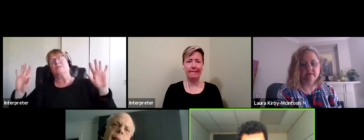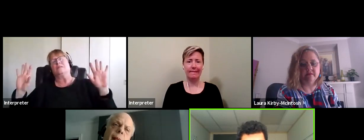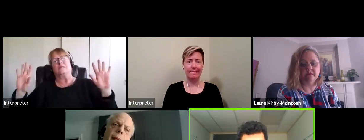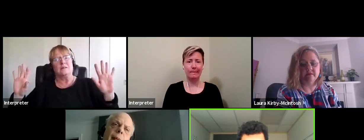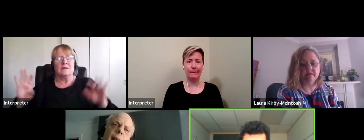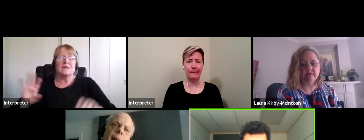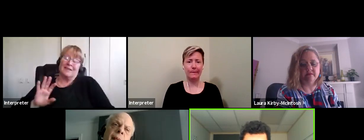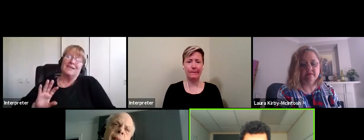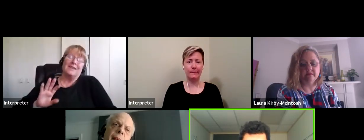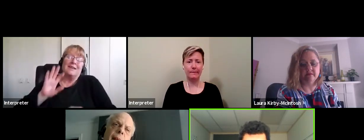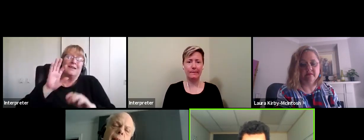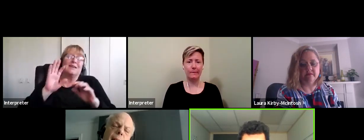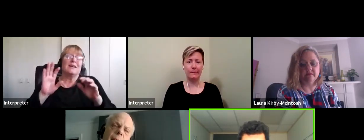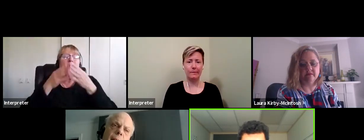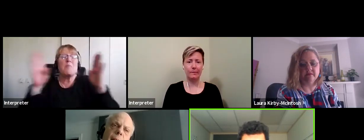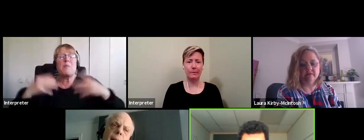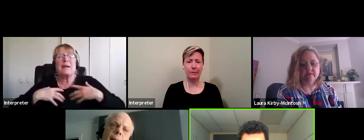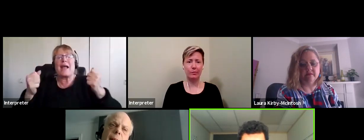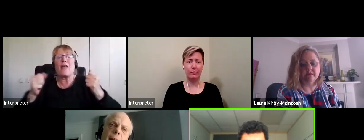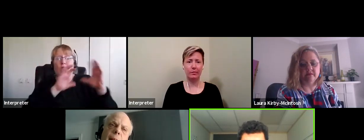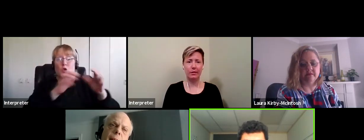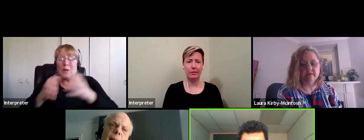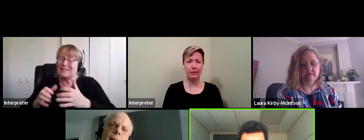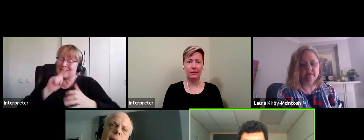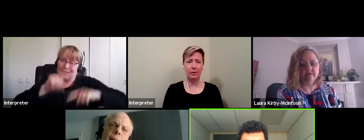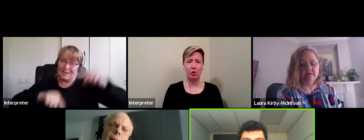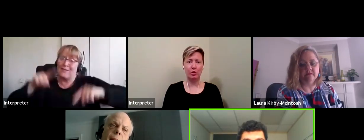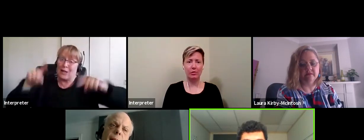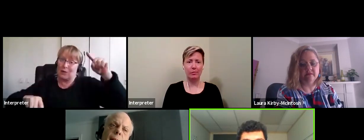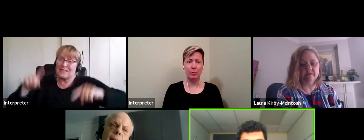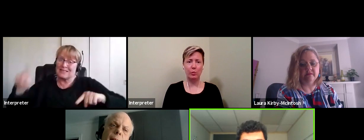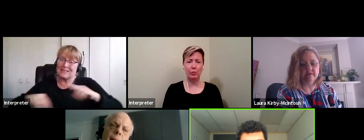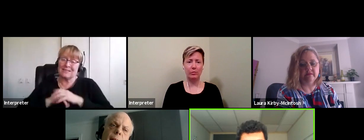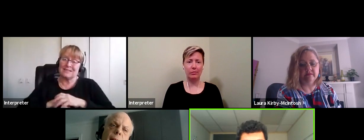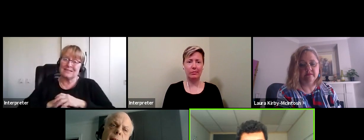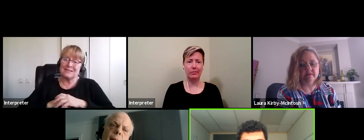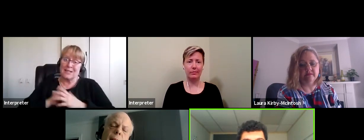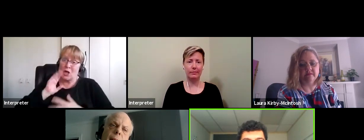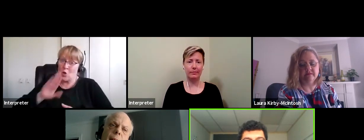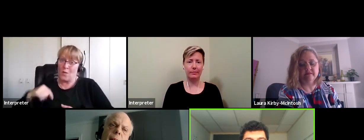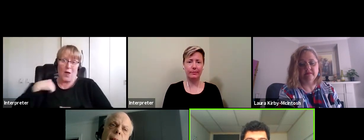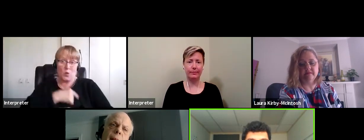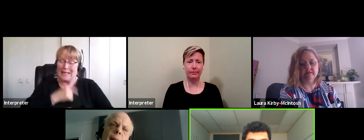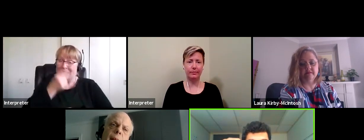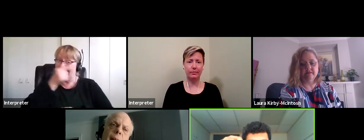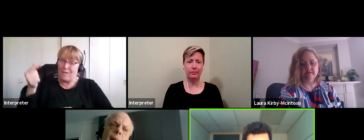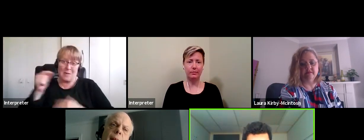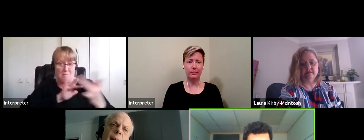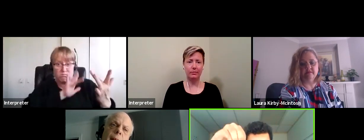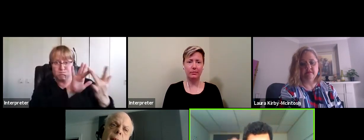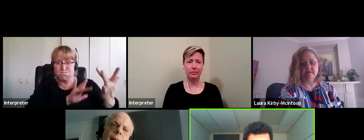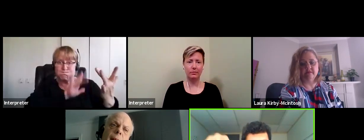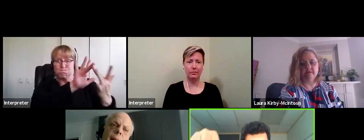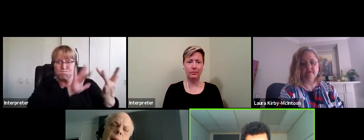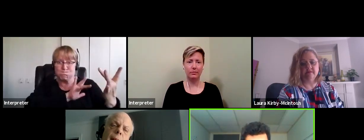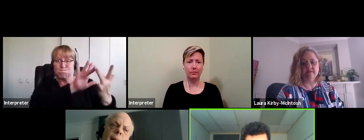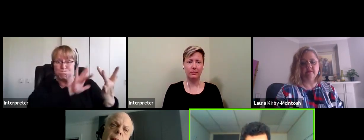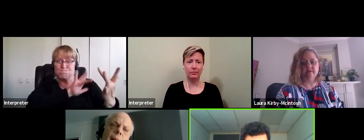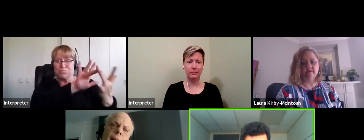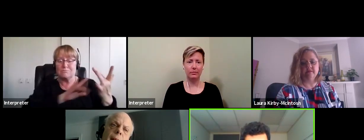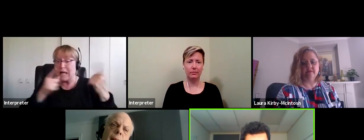across the province. As I say, we're in this particular situation, we're in regular contact with the province on how to deal with these issues as they crop